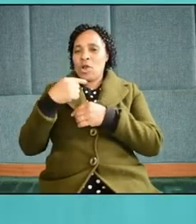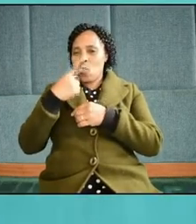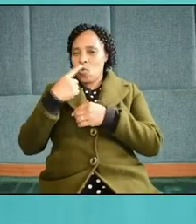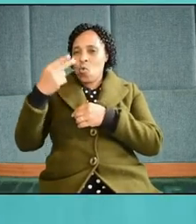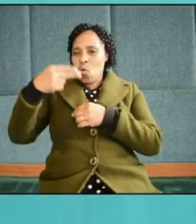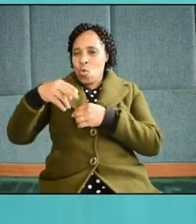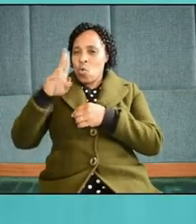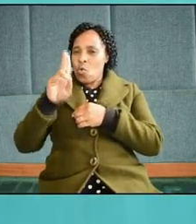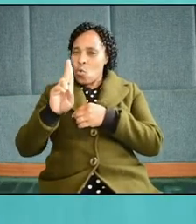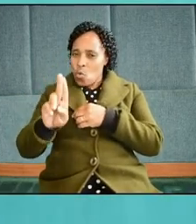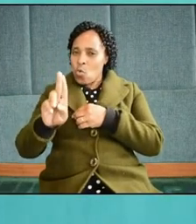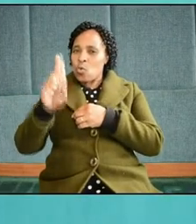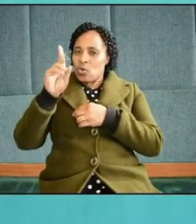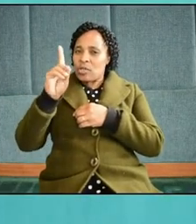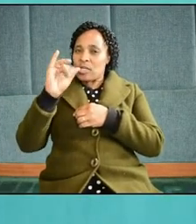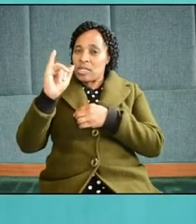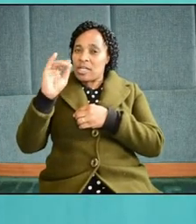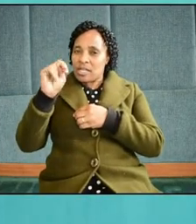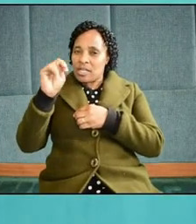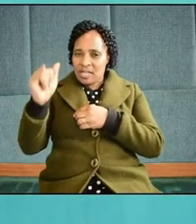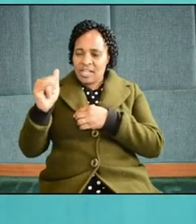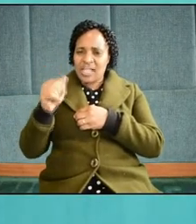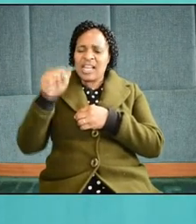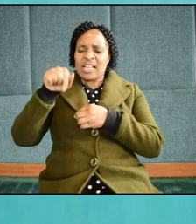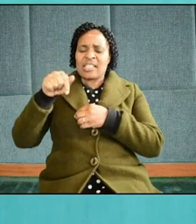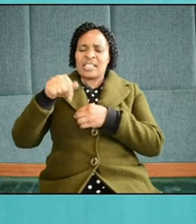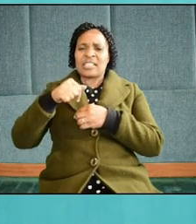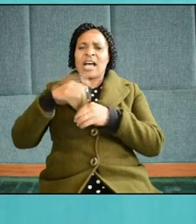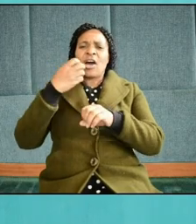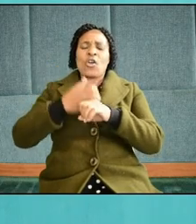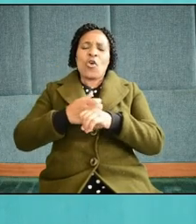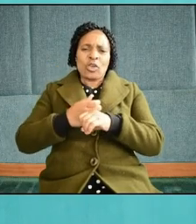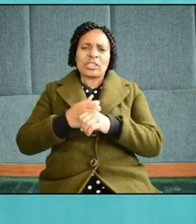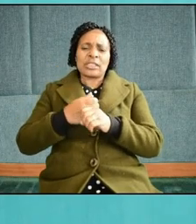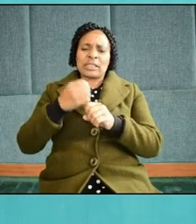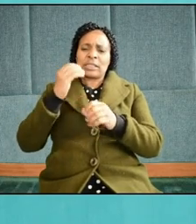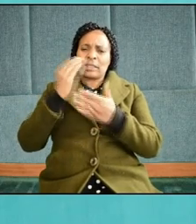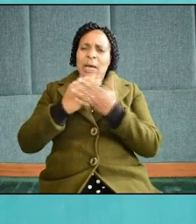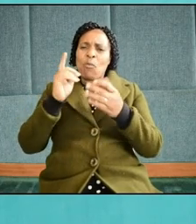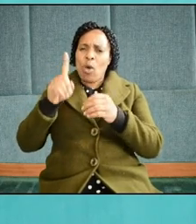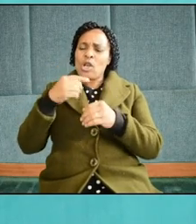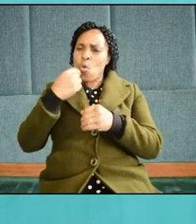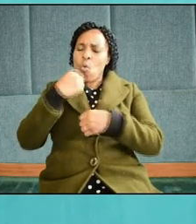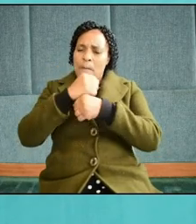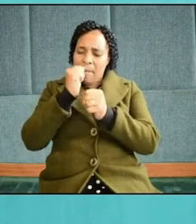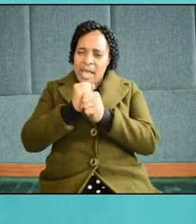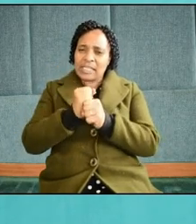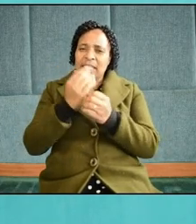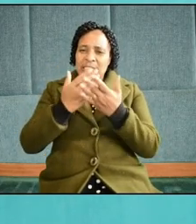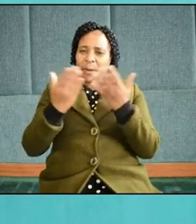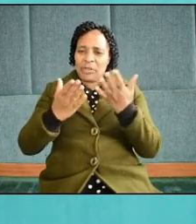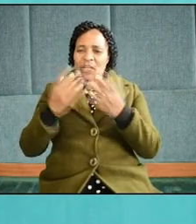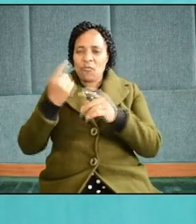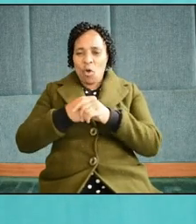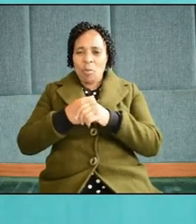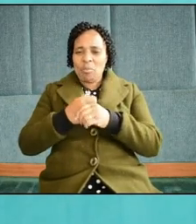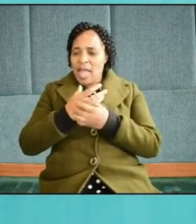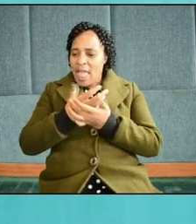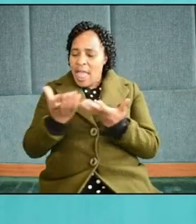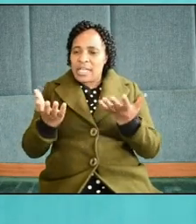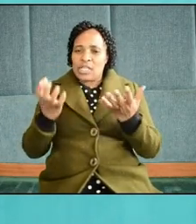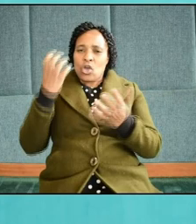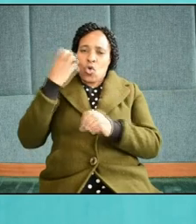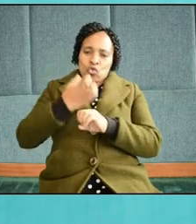Houdini. So Houdini was a locksmith. A locksmith is someone who is able to make and to repair any